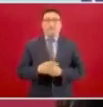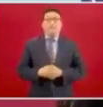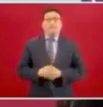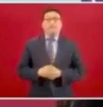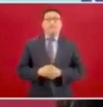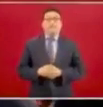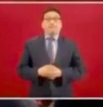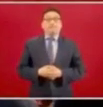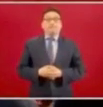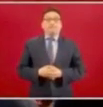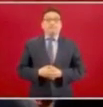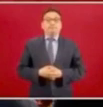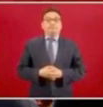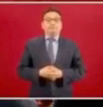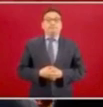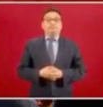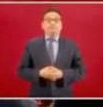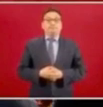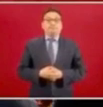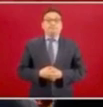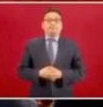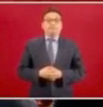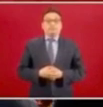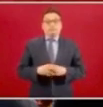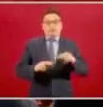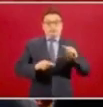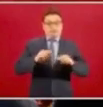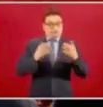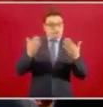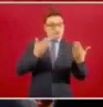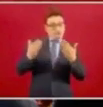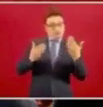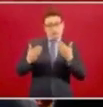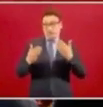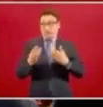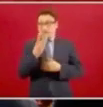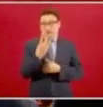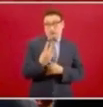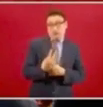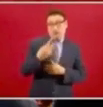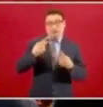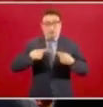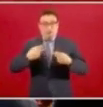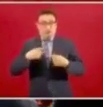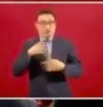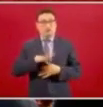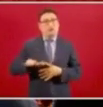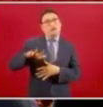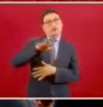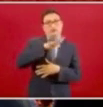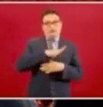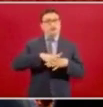regions entered the epidemic at a later time than Europe and the Asian countries.